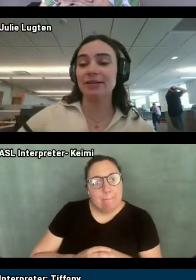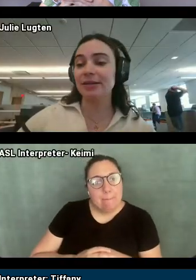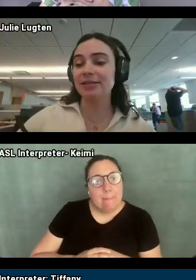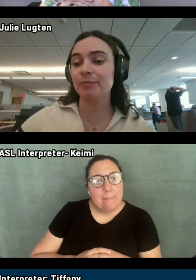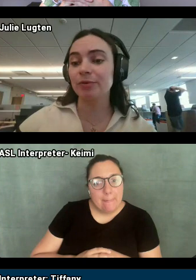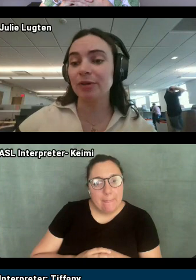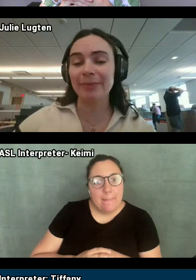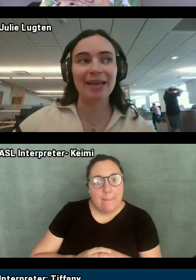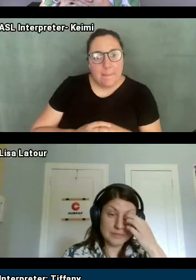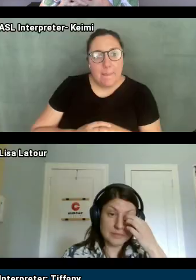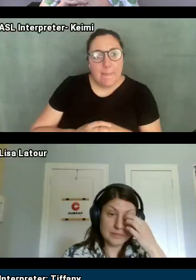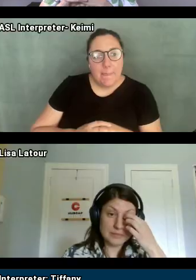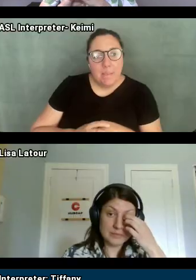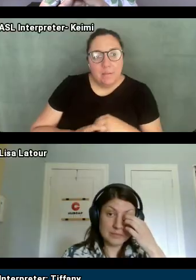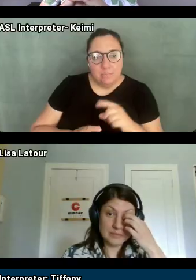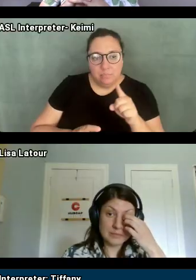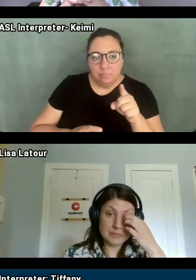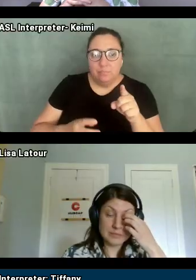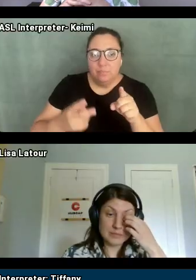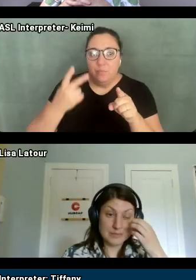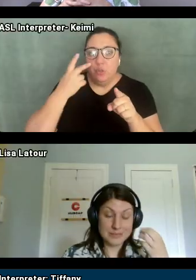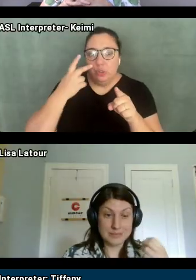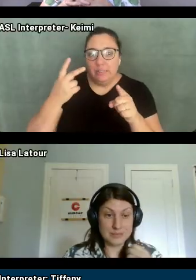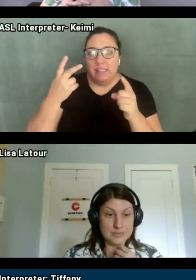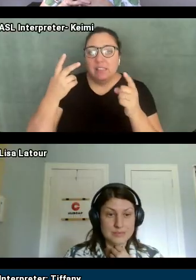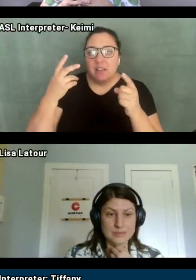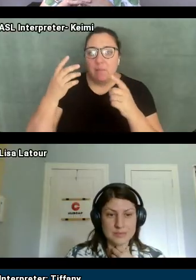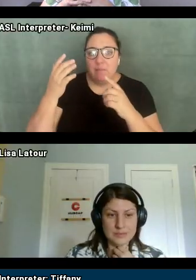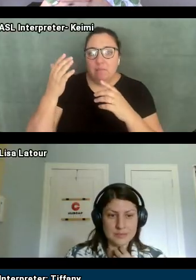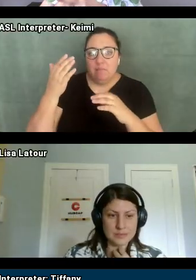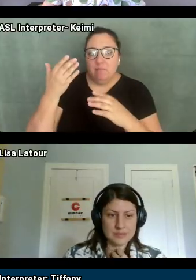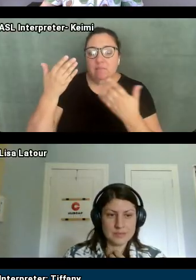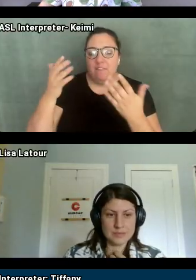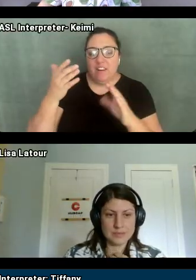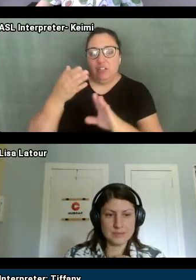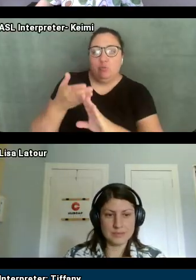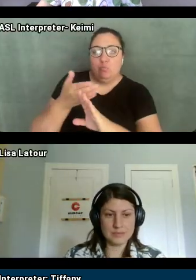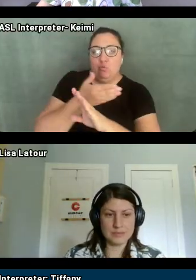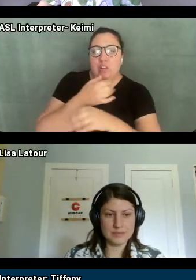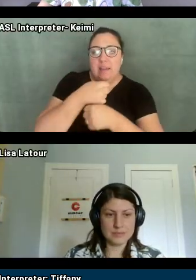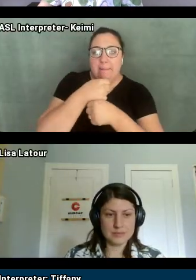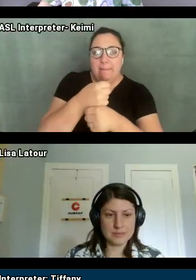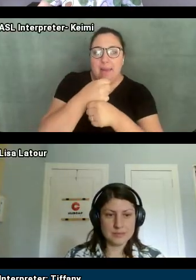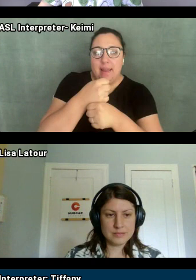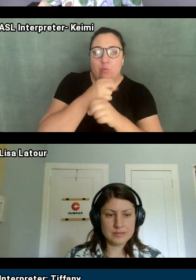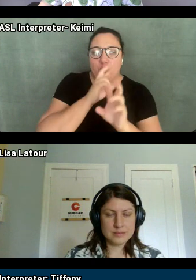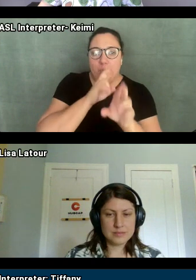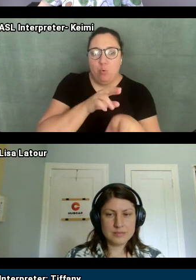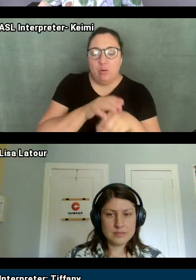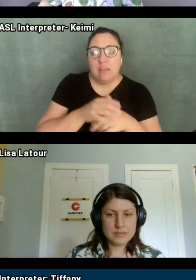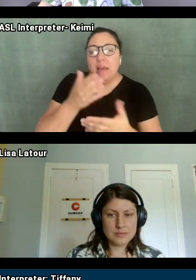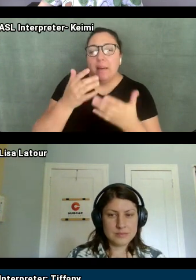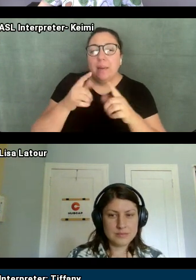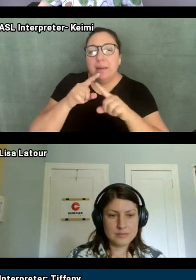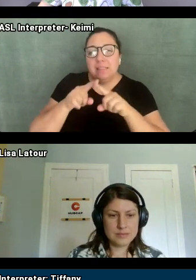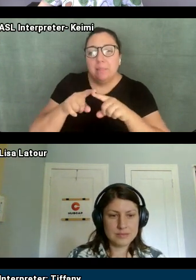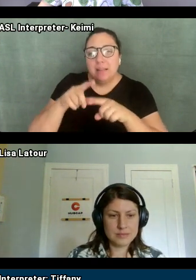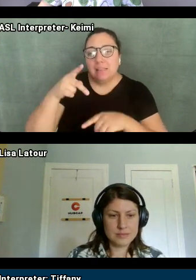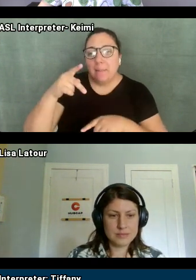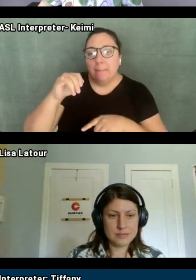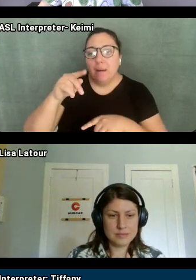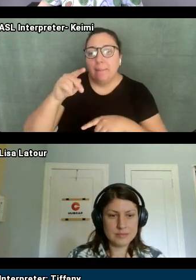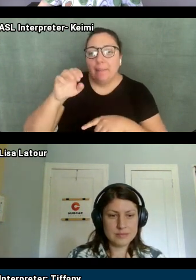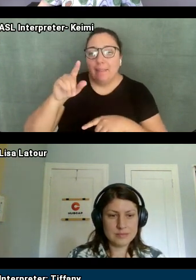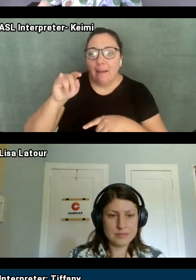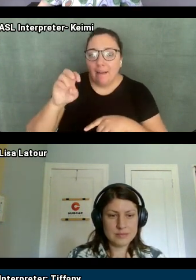there are a series of pre-made sales reports. So they have different categories based on pipelines and forecasting